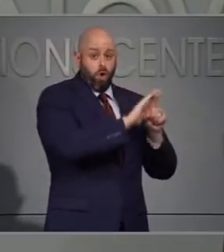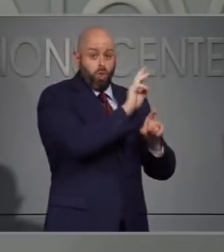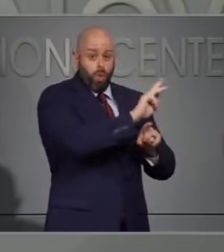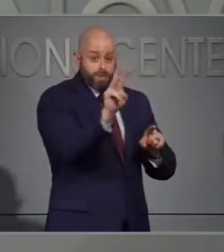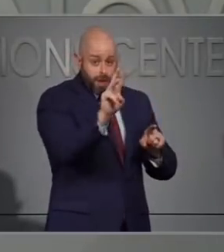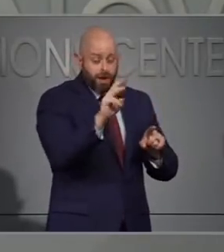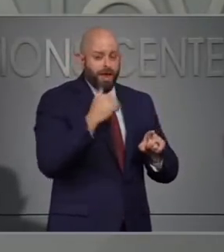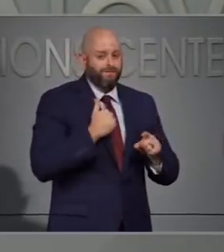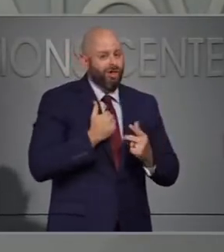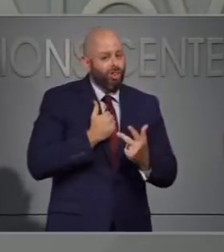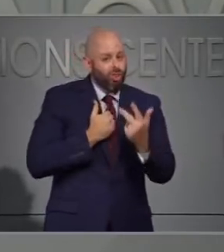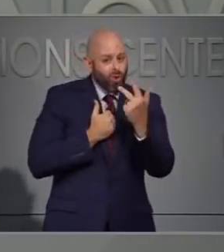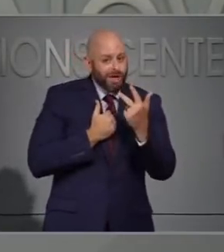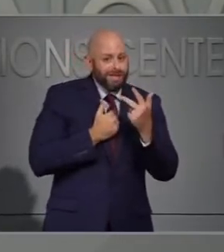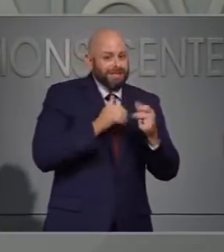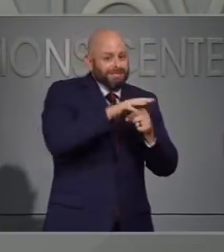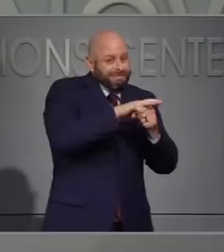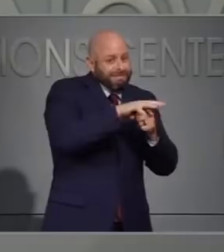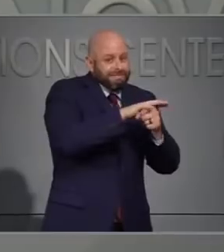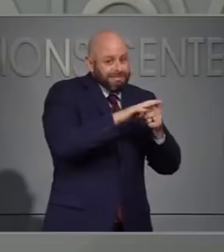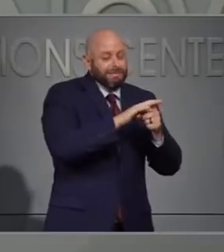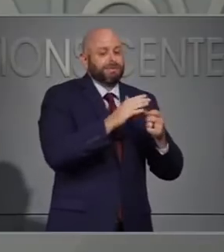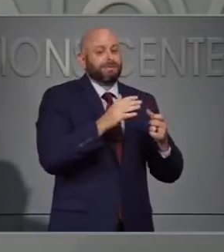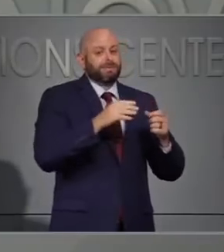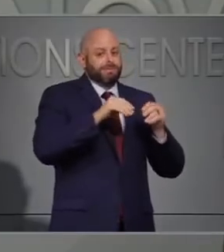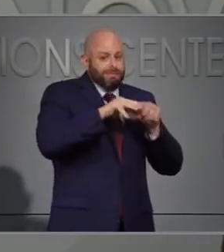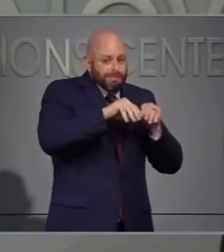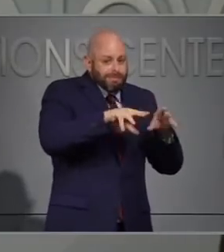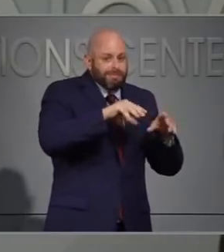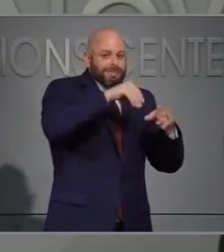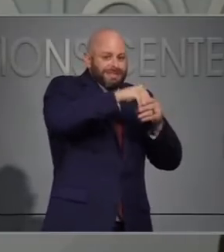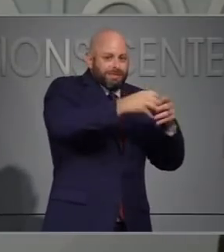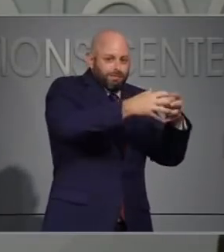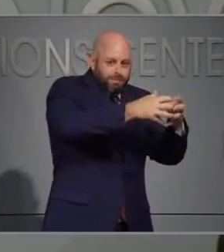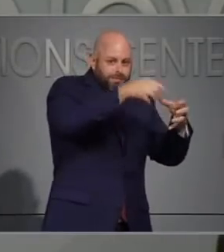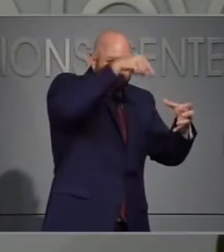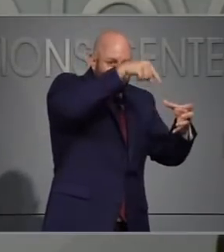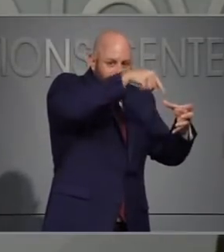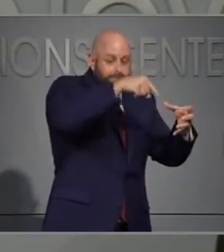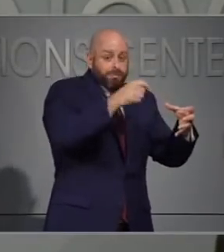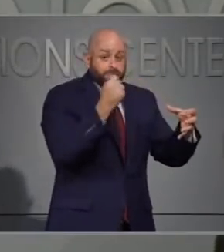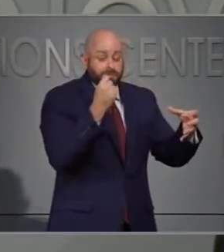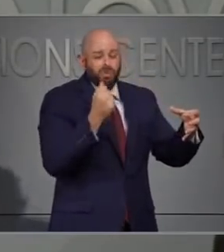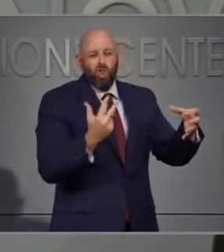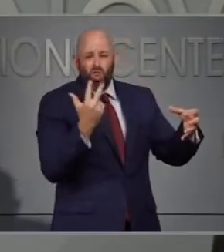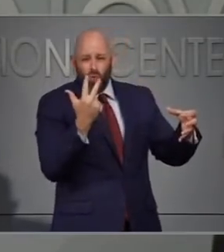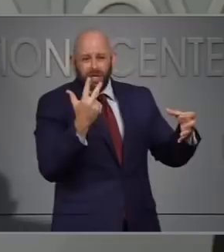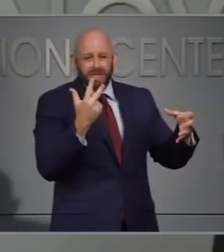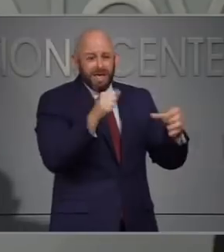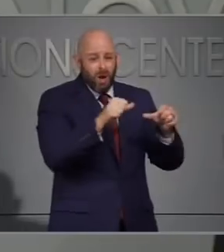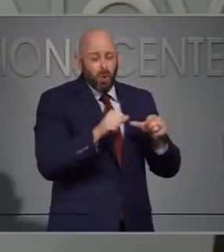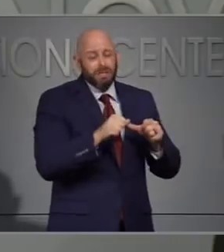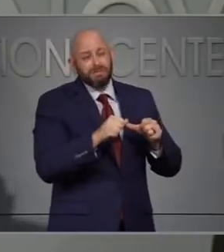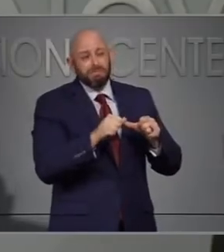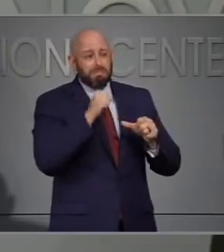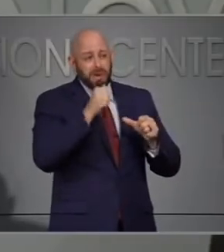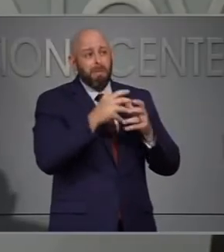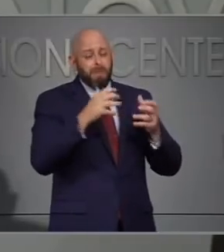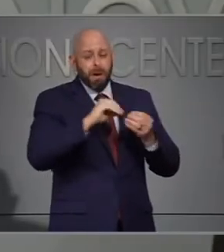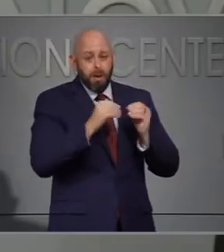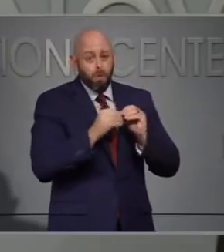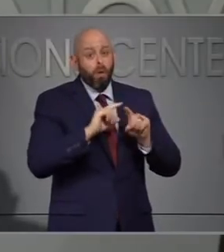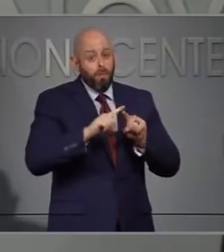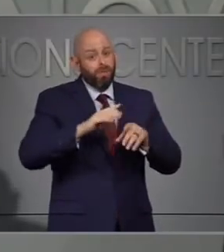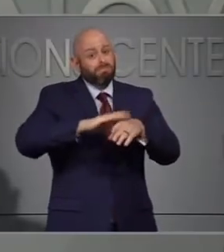there are 3. So we know we have lots of child care centers across the state, so having 3 is not a huge number, but it reminds us